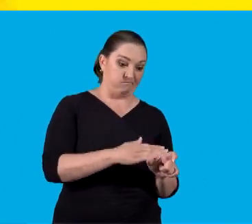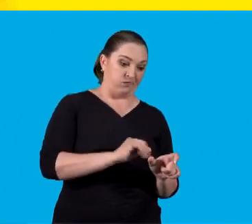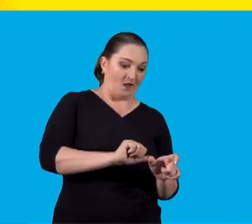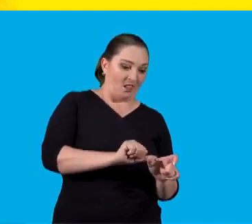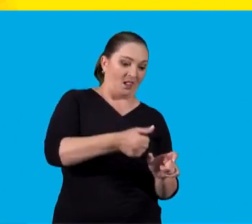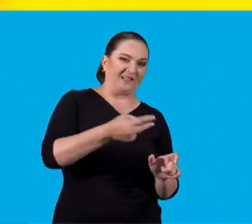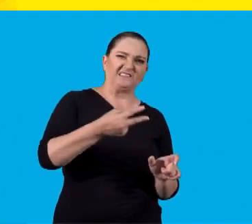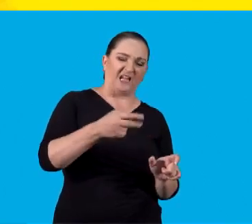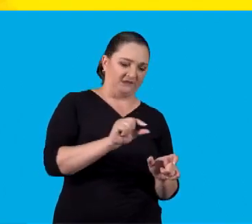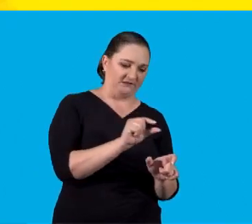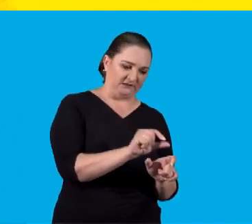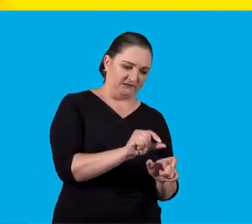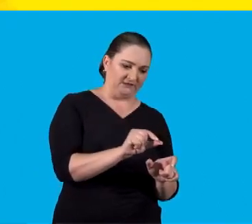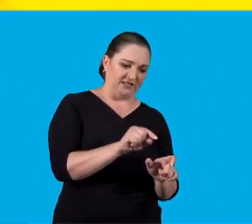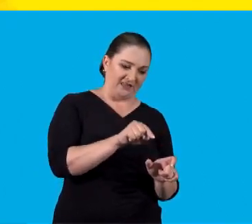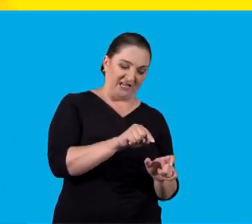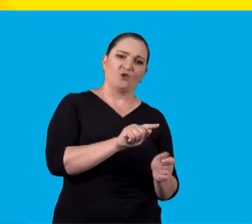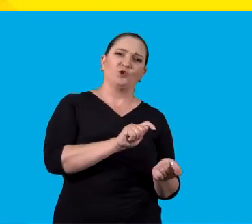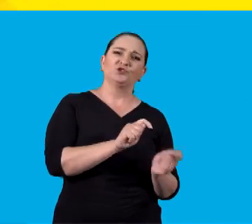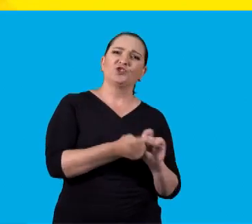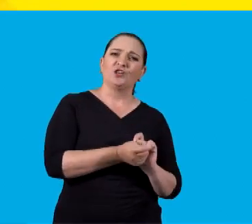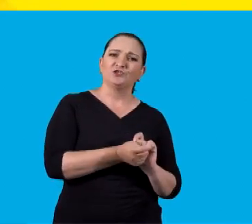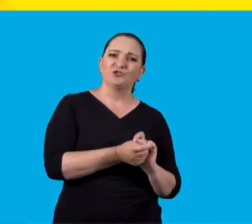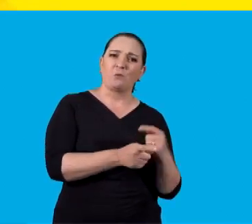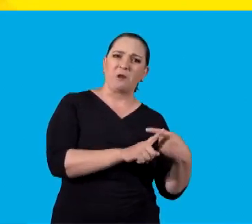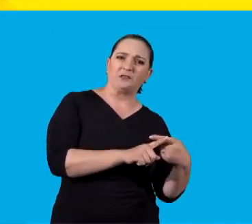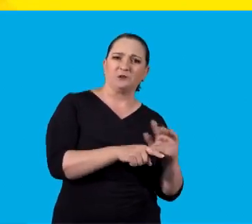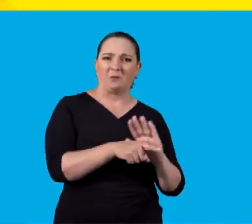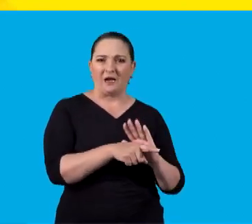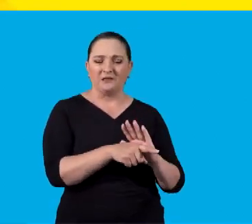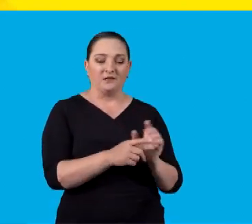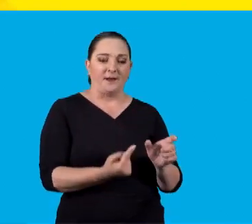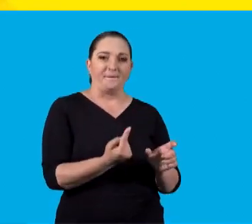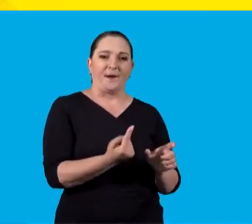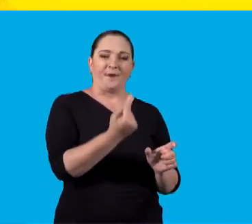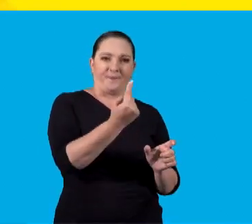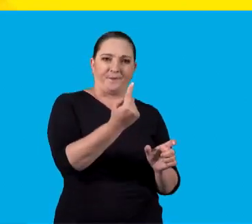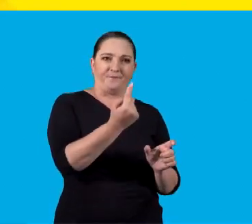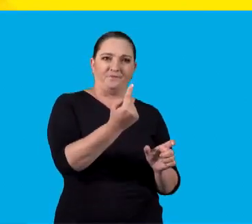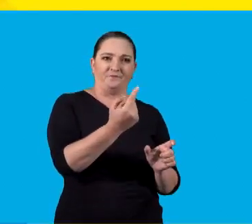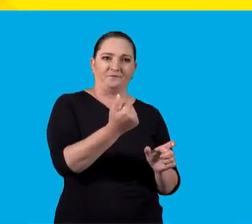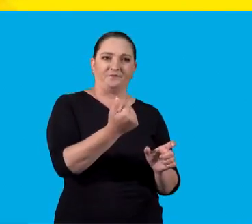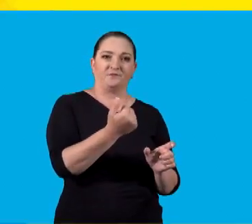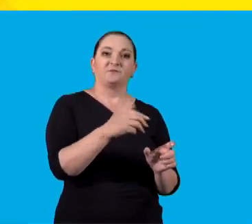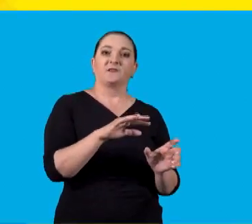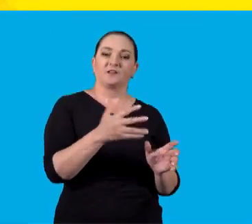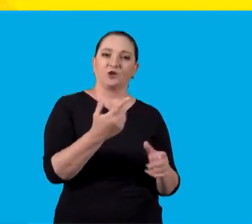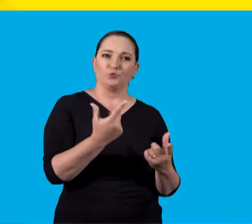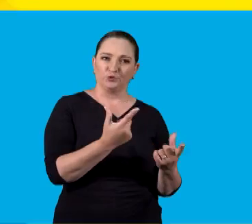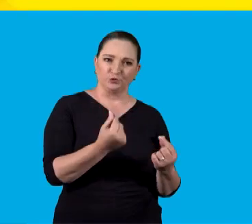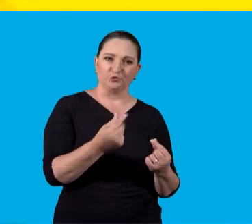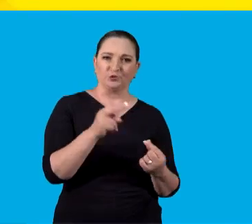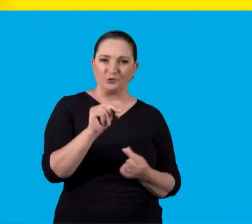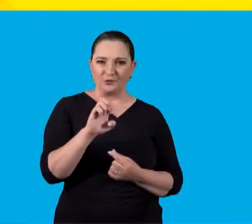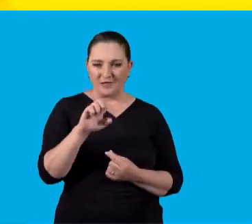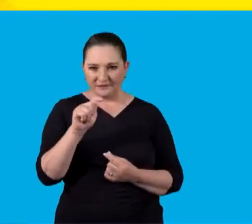the bottom, the second figure, then we change its sign. Then we can do that as we go up. And then that is how we would calculate